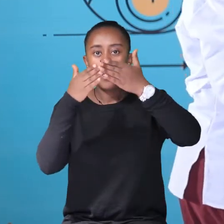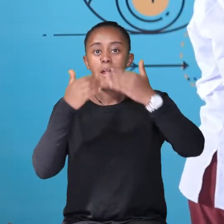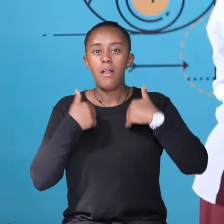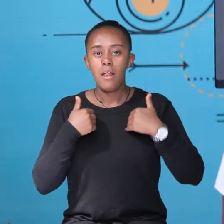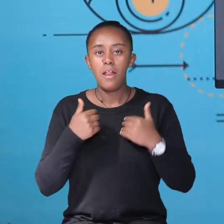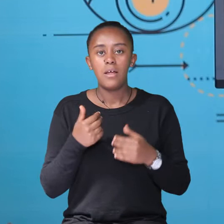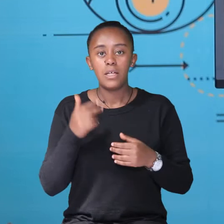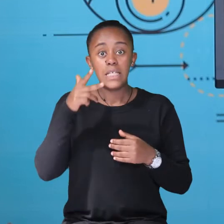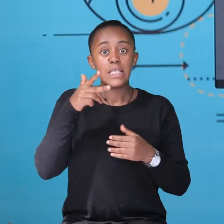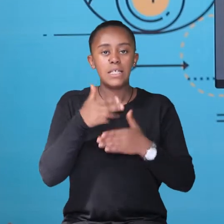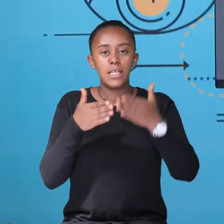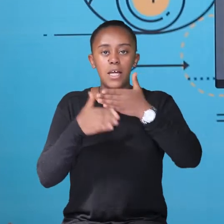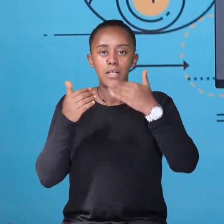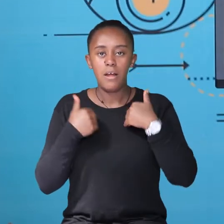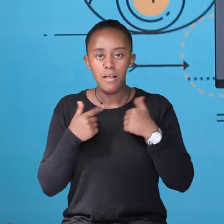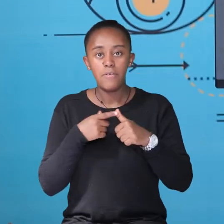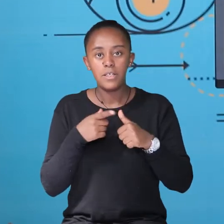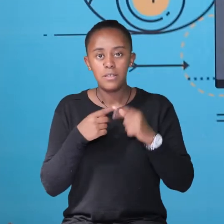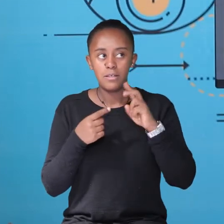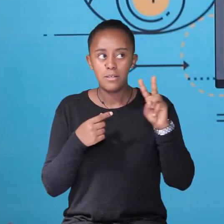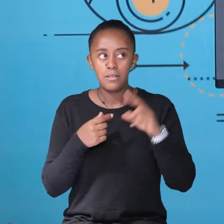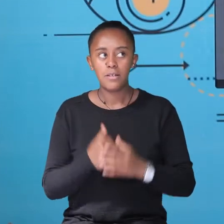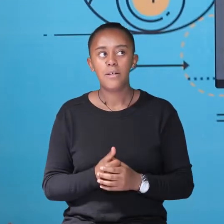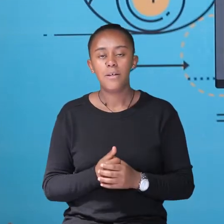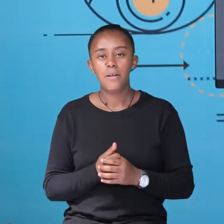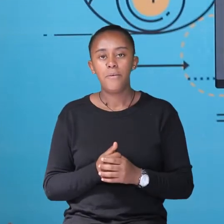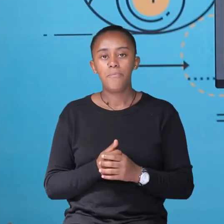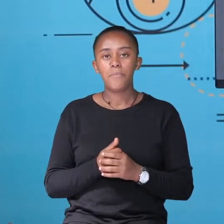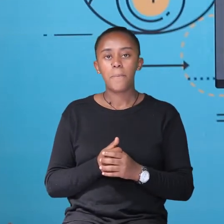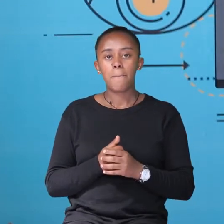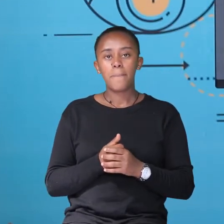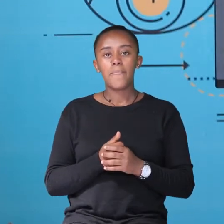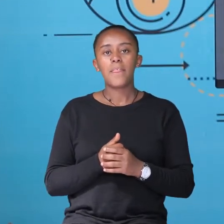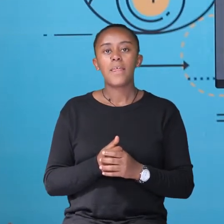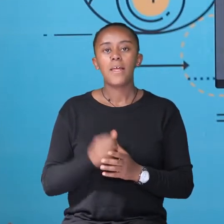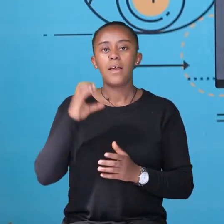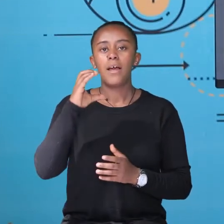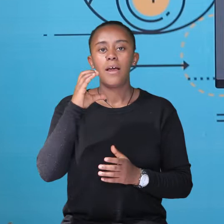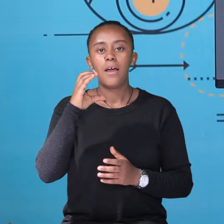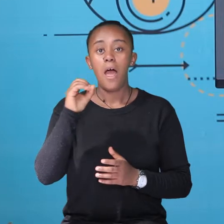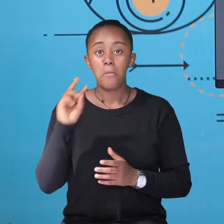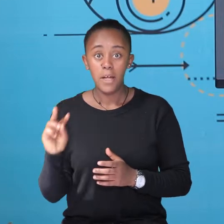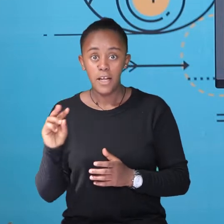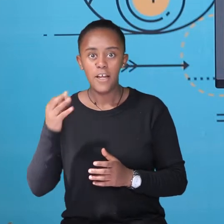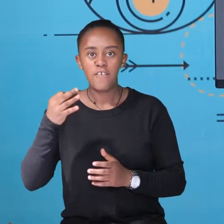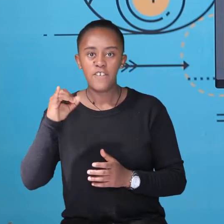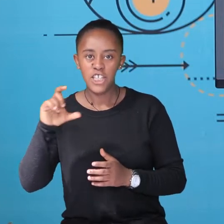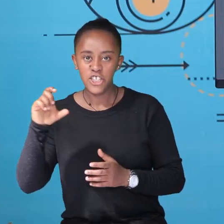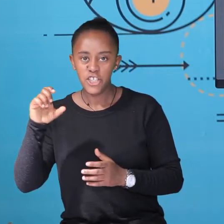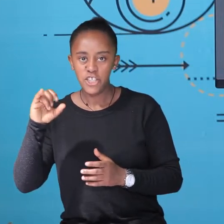stage is this one. It is known as carbon fixation.